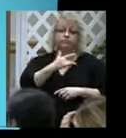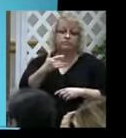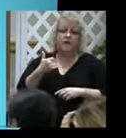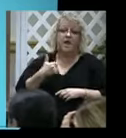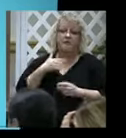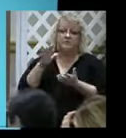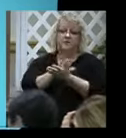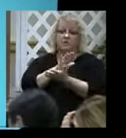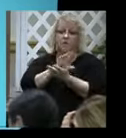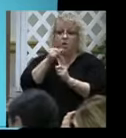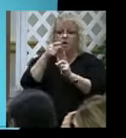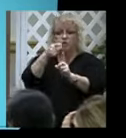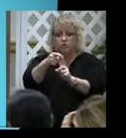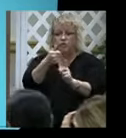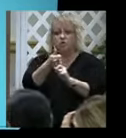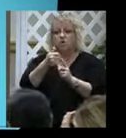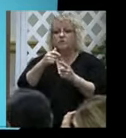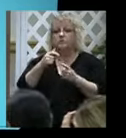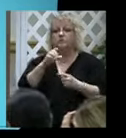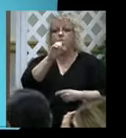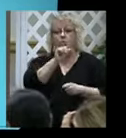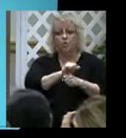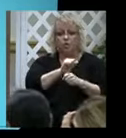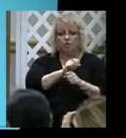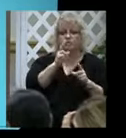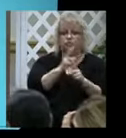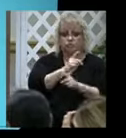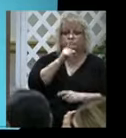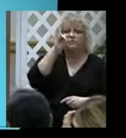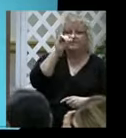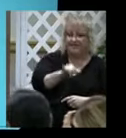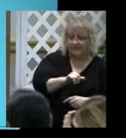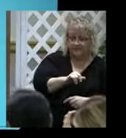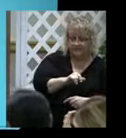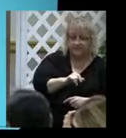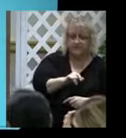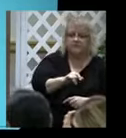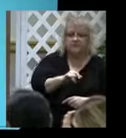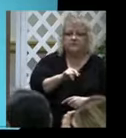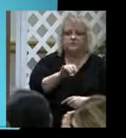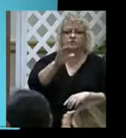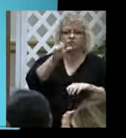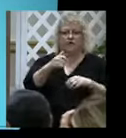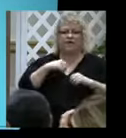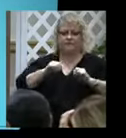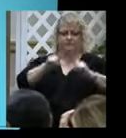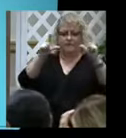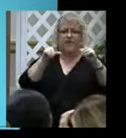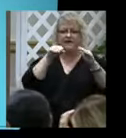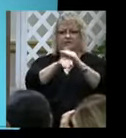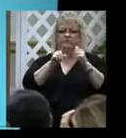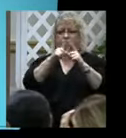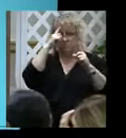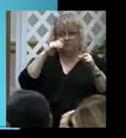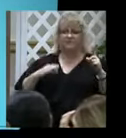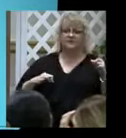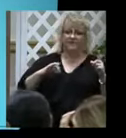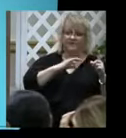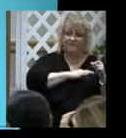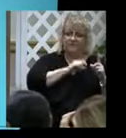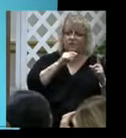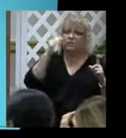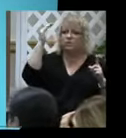documents that only you or your colleagues know when to use and when it's necessary, those should live somewhere online as well, and they should be accessible to staff. Staff should